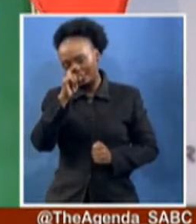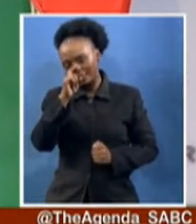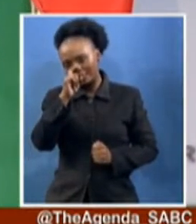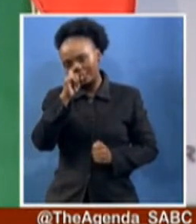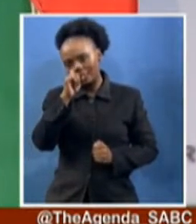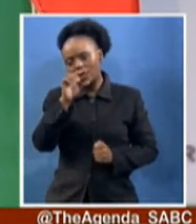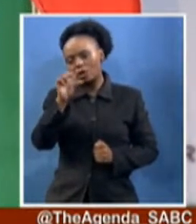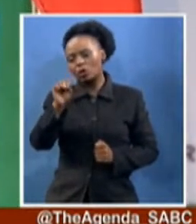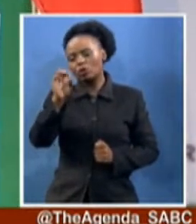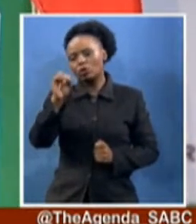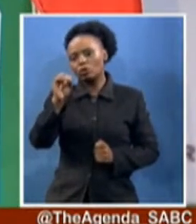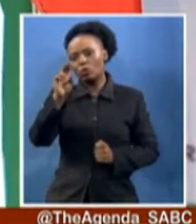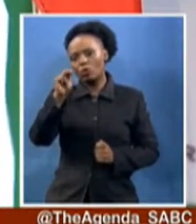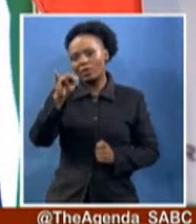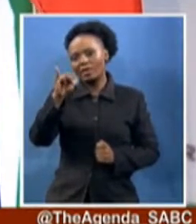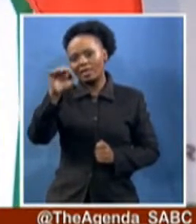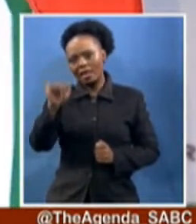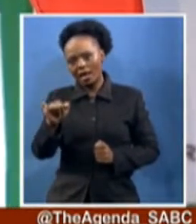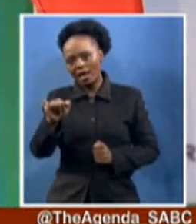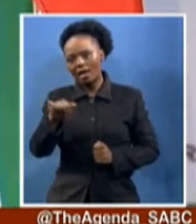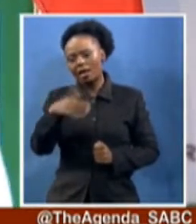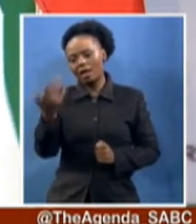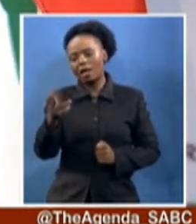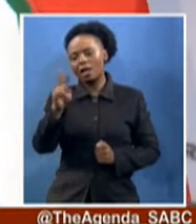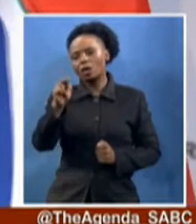Ntombela, please come to the podium.